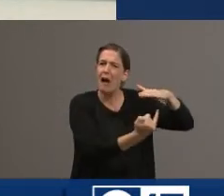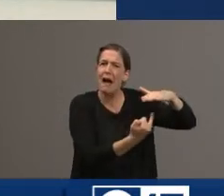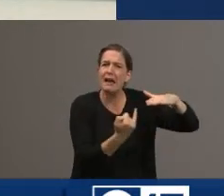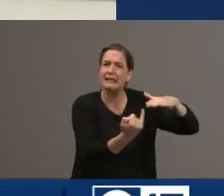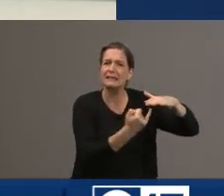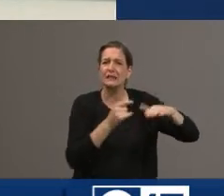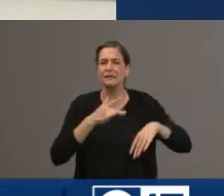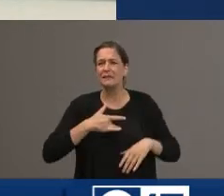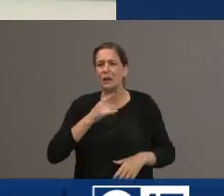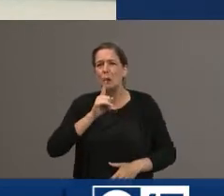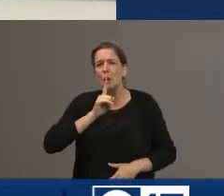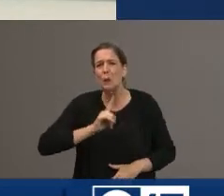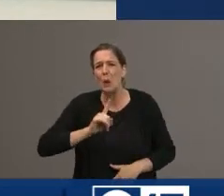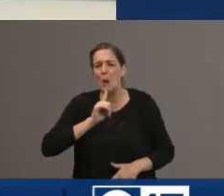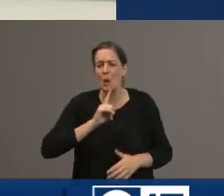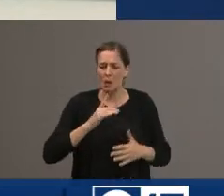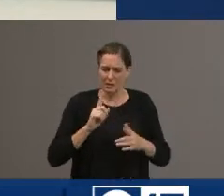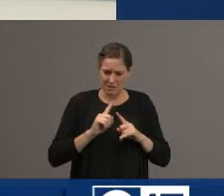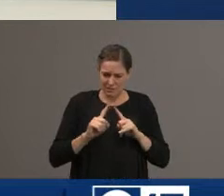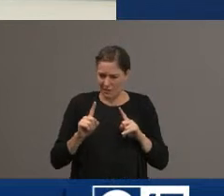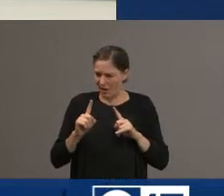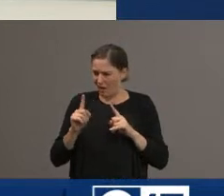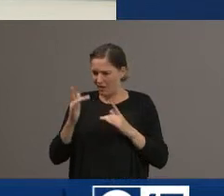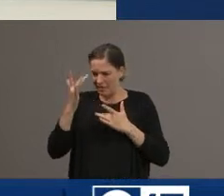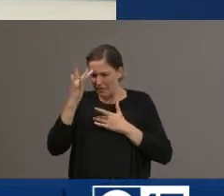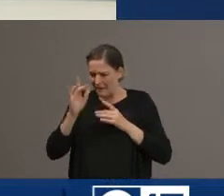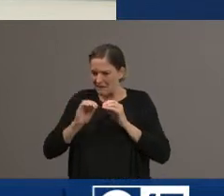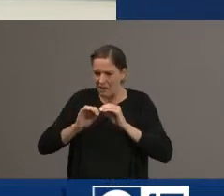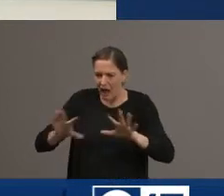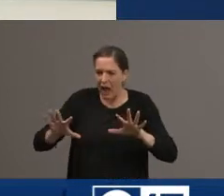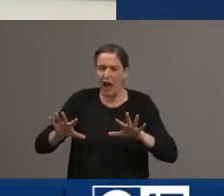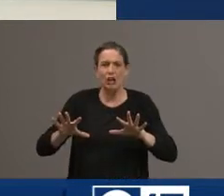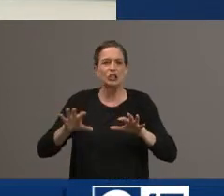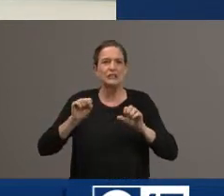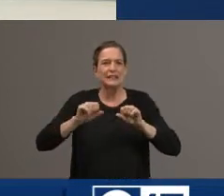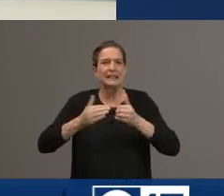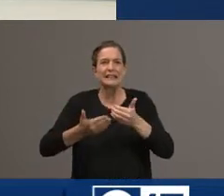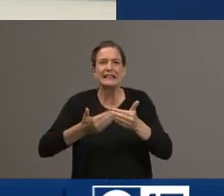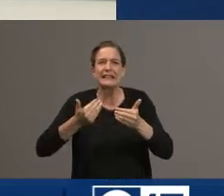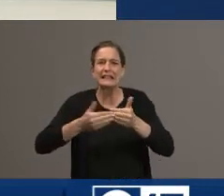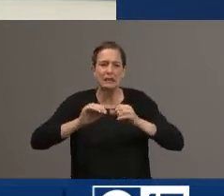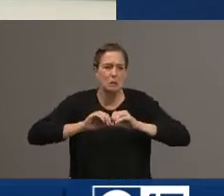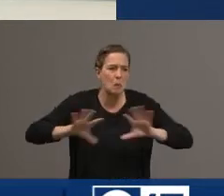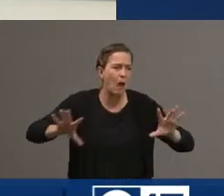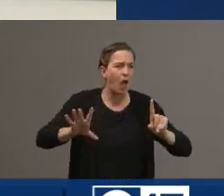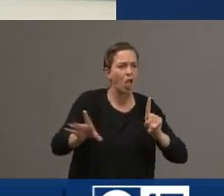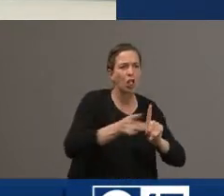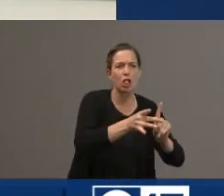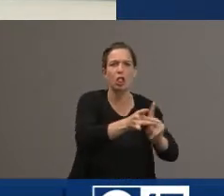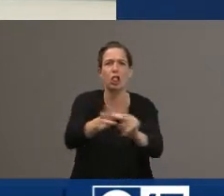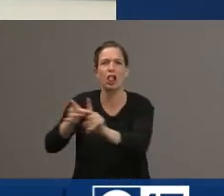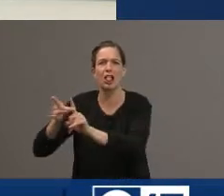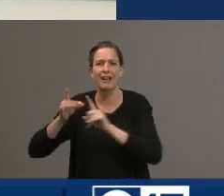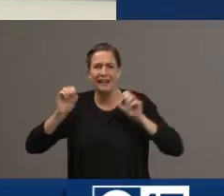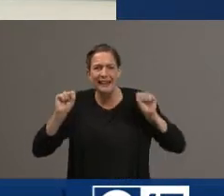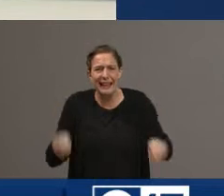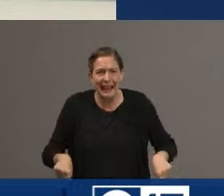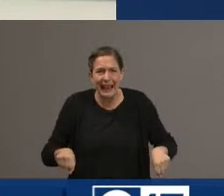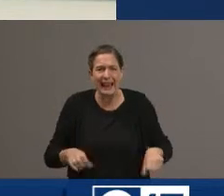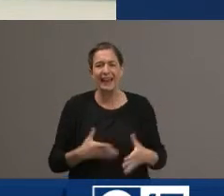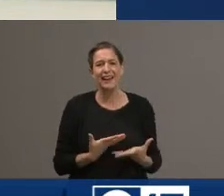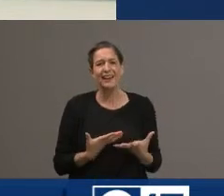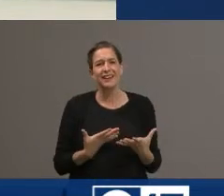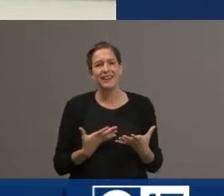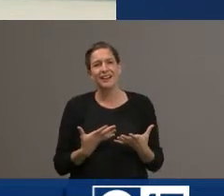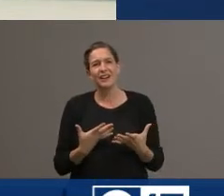this virus was spread, how contagious and easily spread it was. And I think if we can get